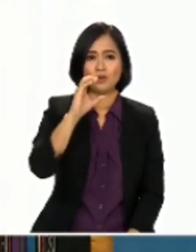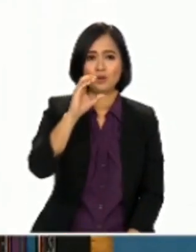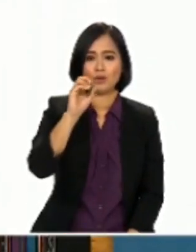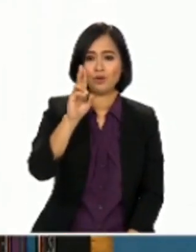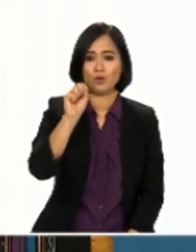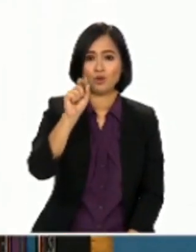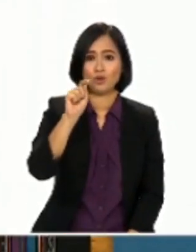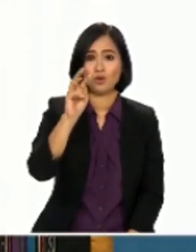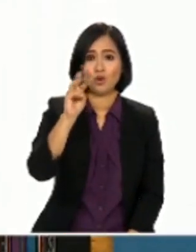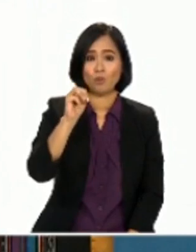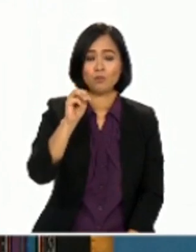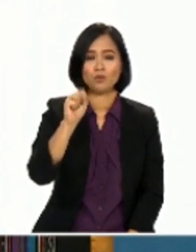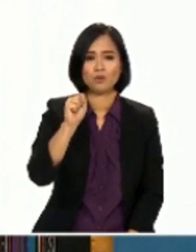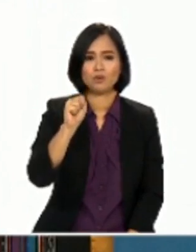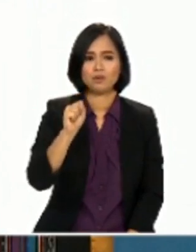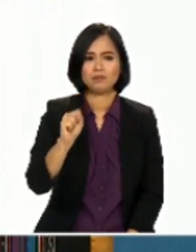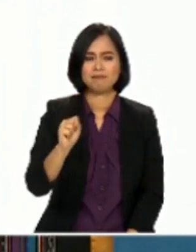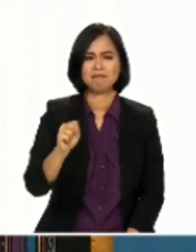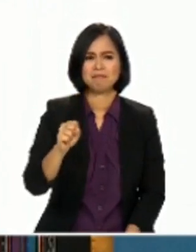though corruption ridden,